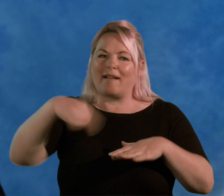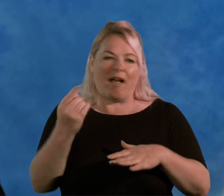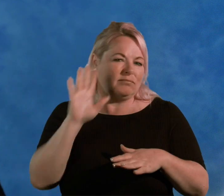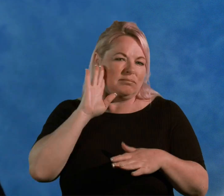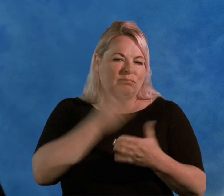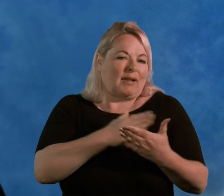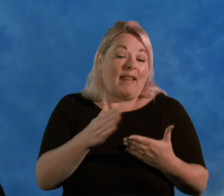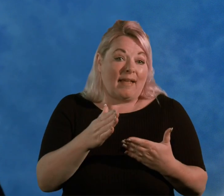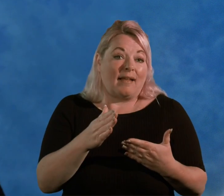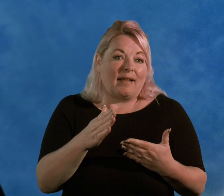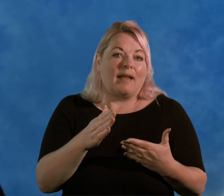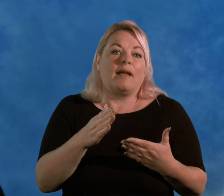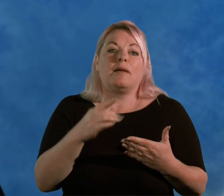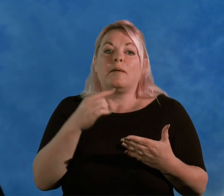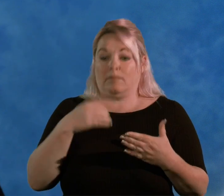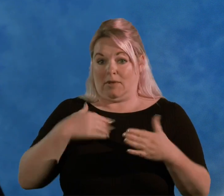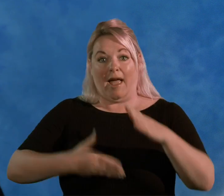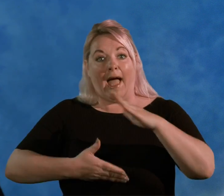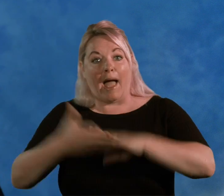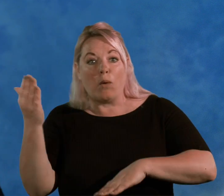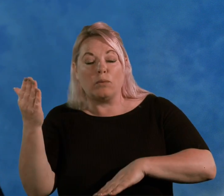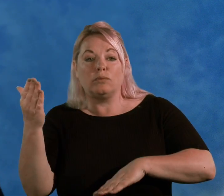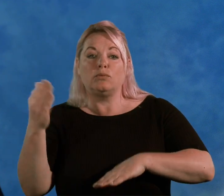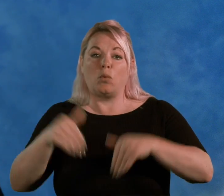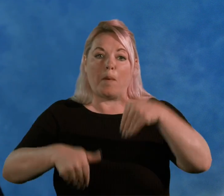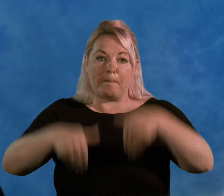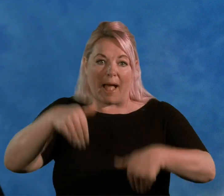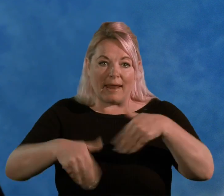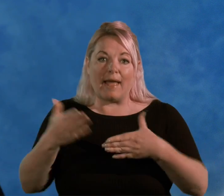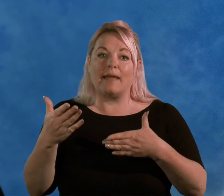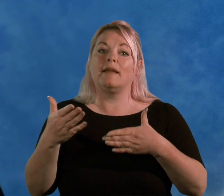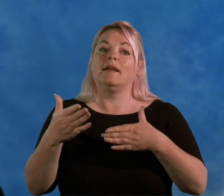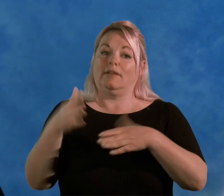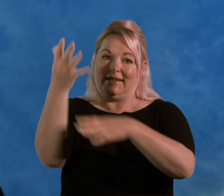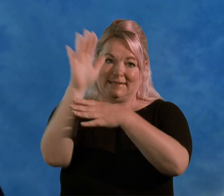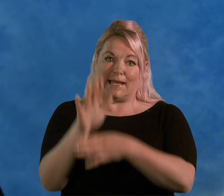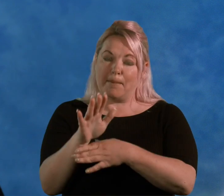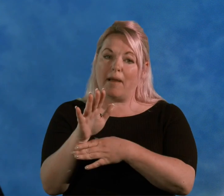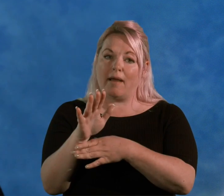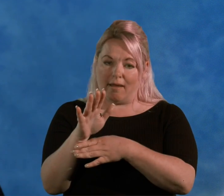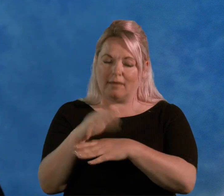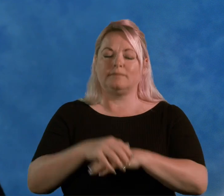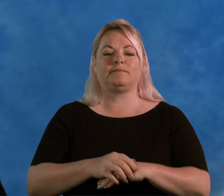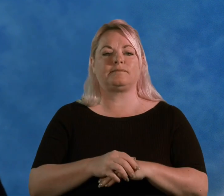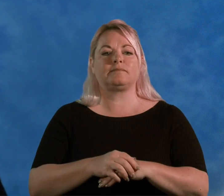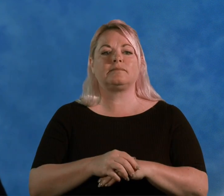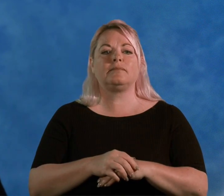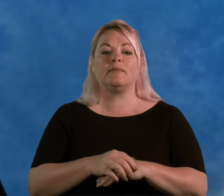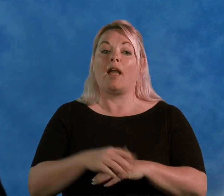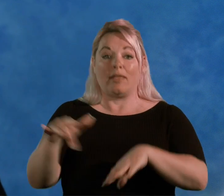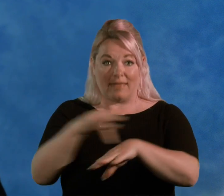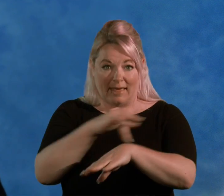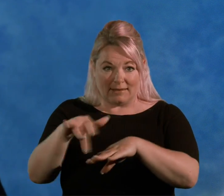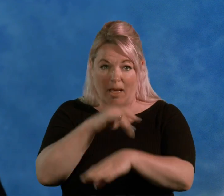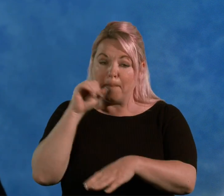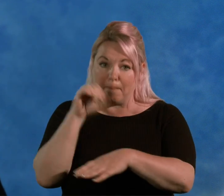in the way. But I'm going out again. We've been to a ballet relay at the local cinema. We've been